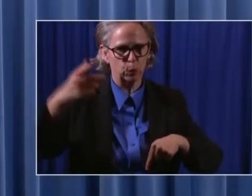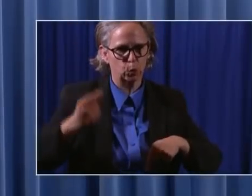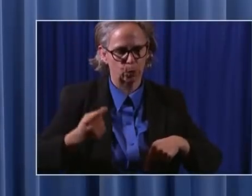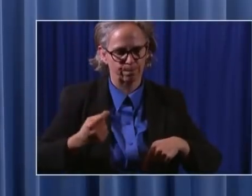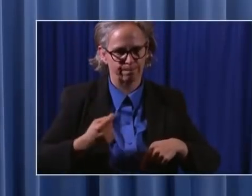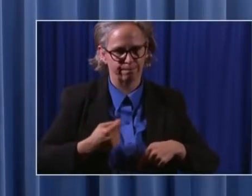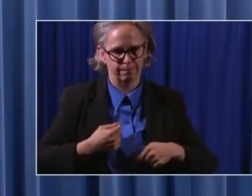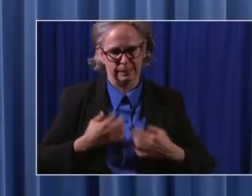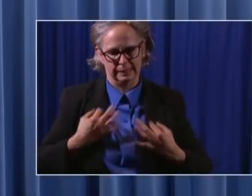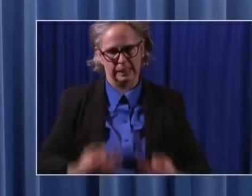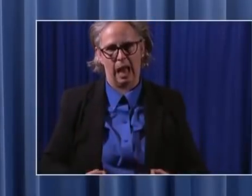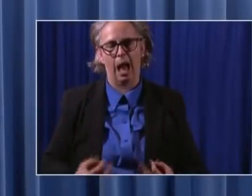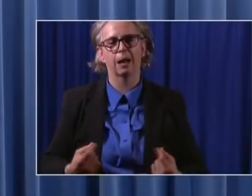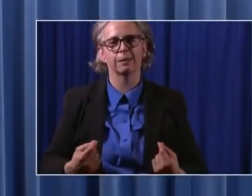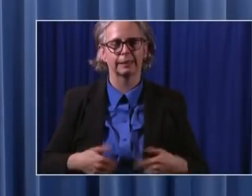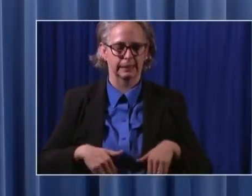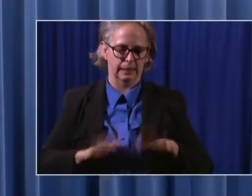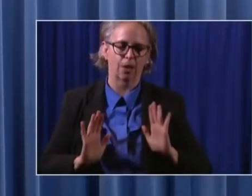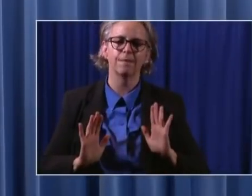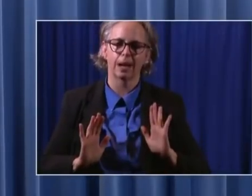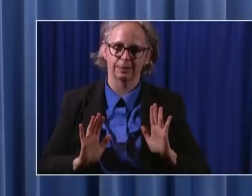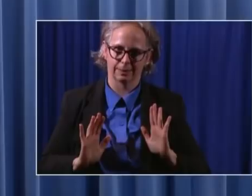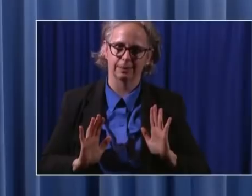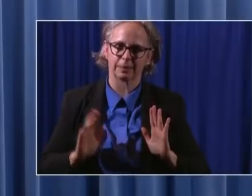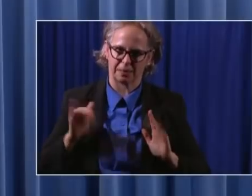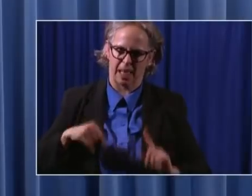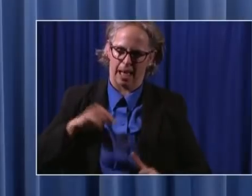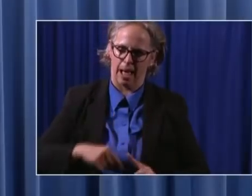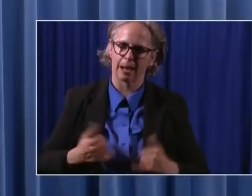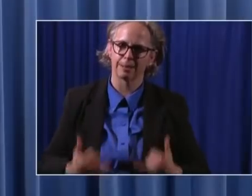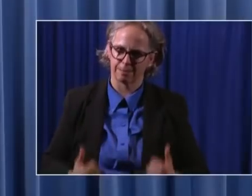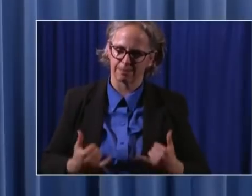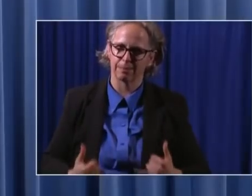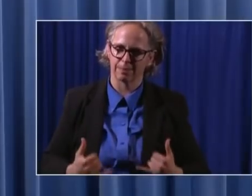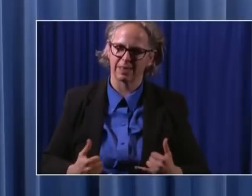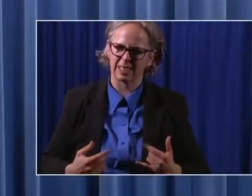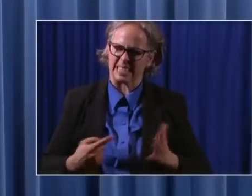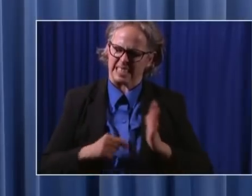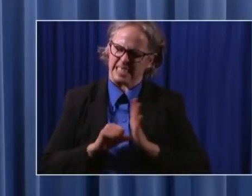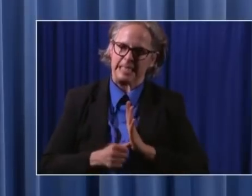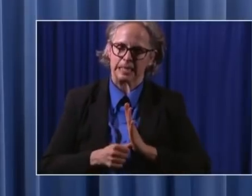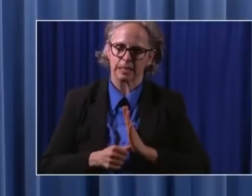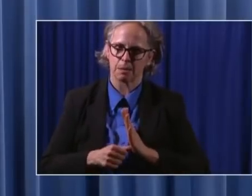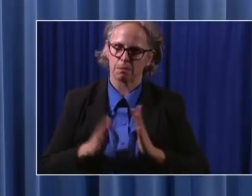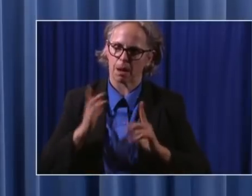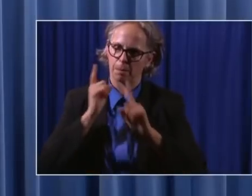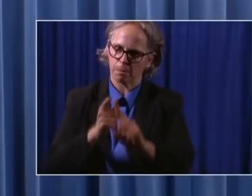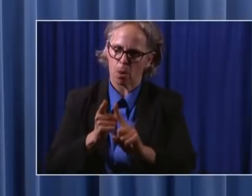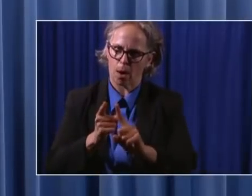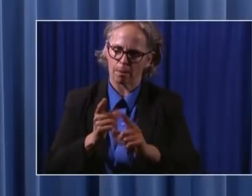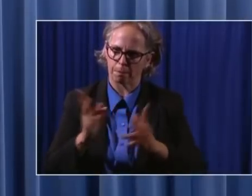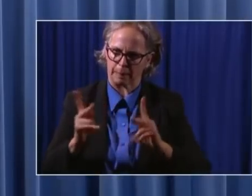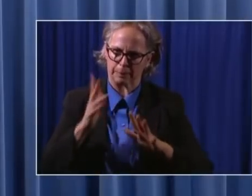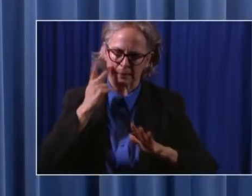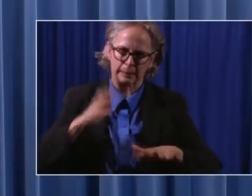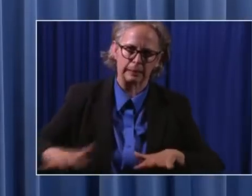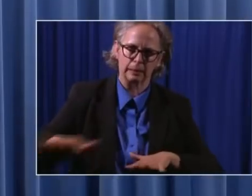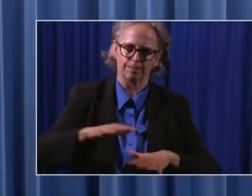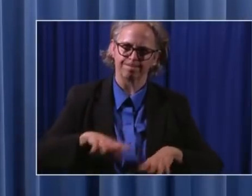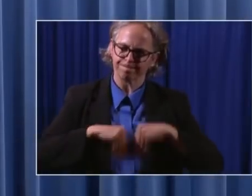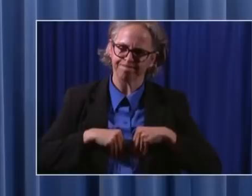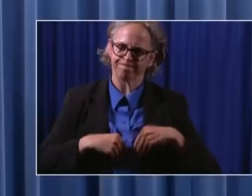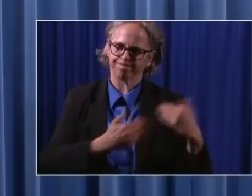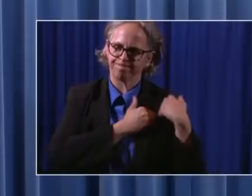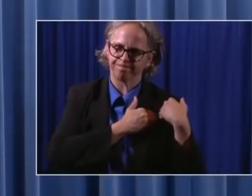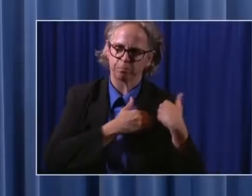us do. So that's really what we're looking for. We're looking for people in what they